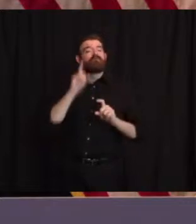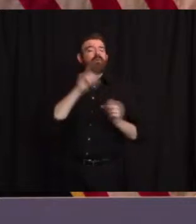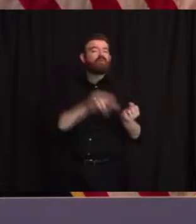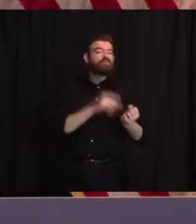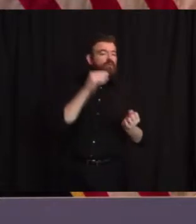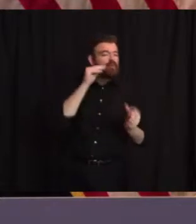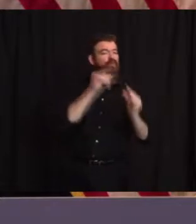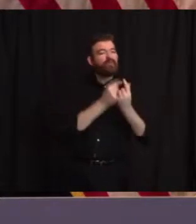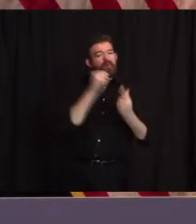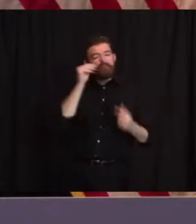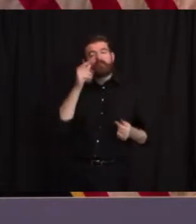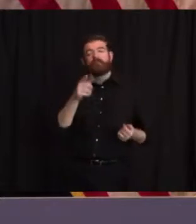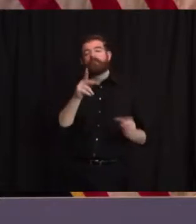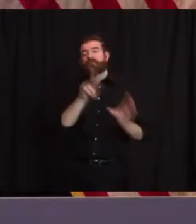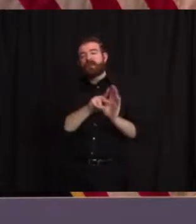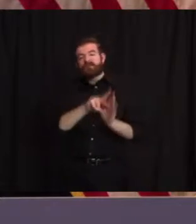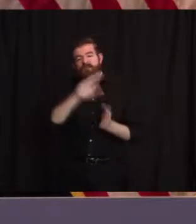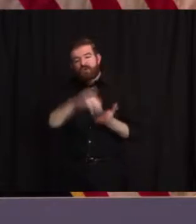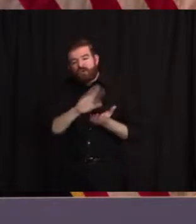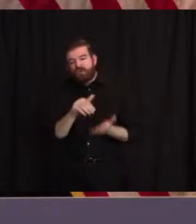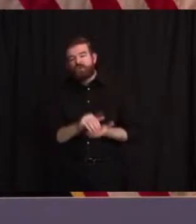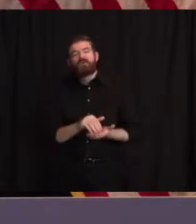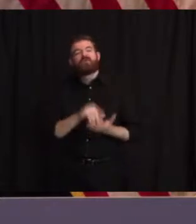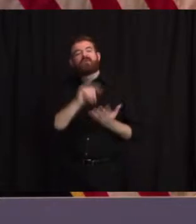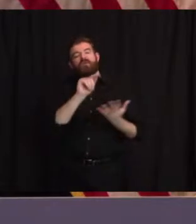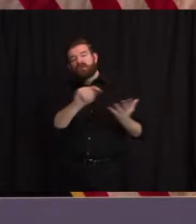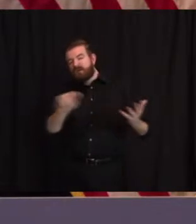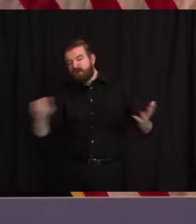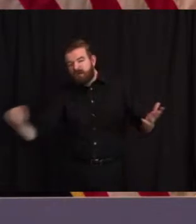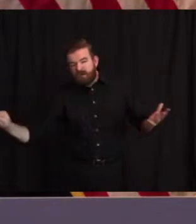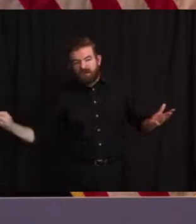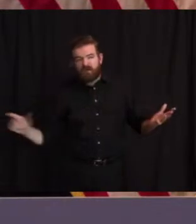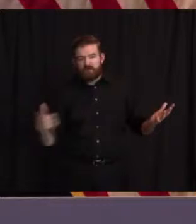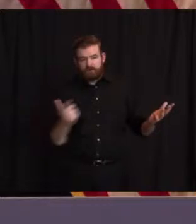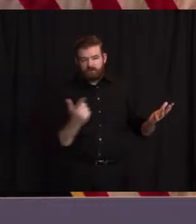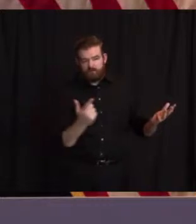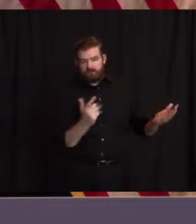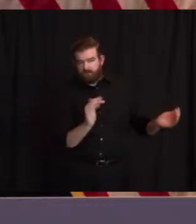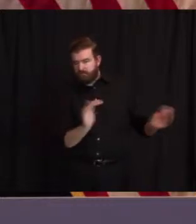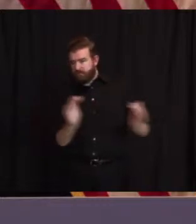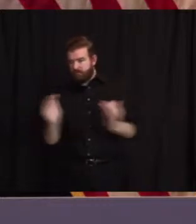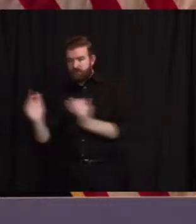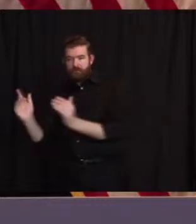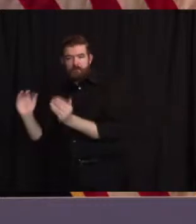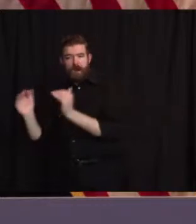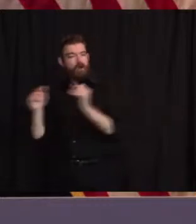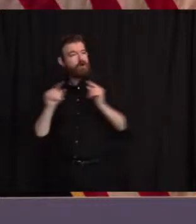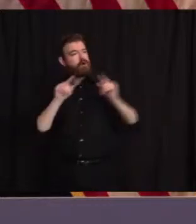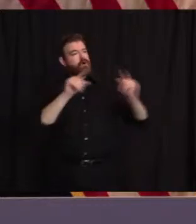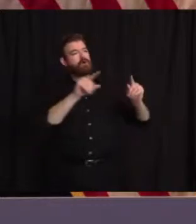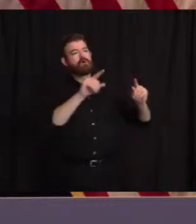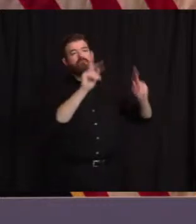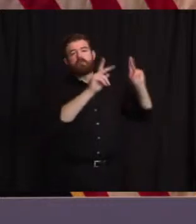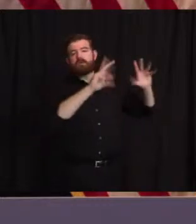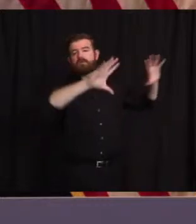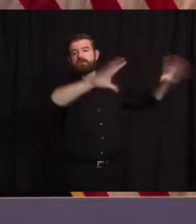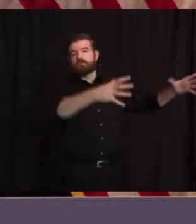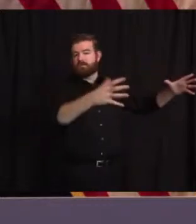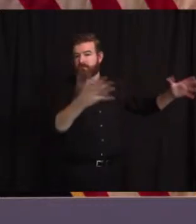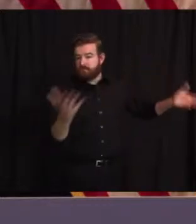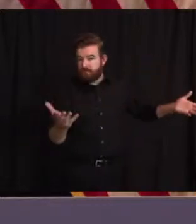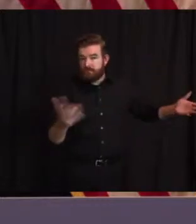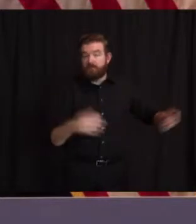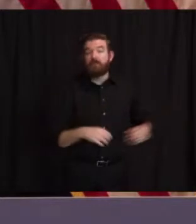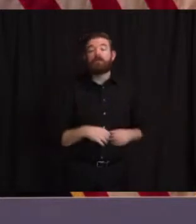prisons, and how does that compare to the general population? And how many corrections staff have died from COVID, and why is the state